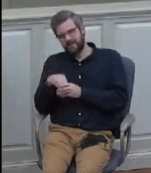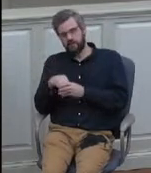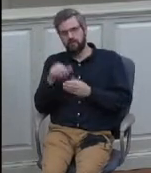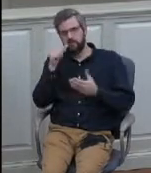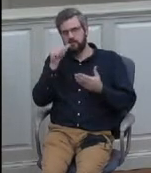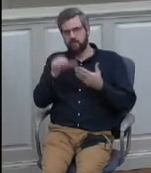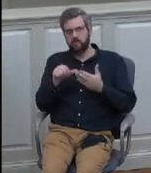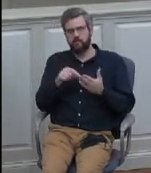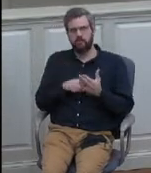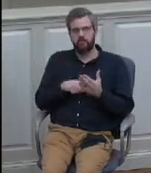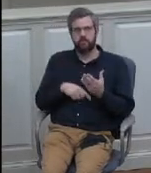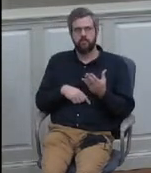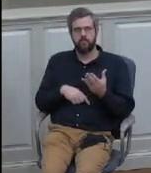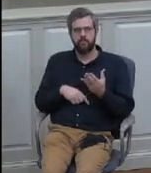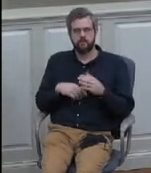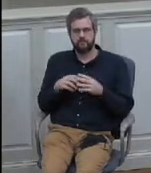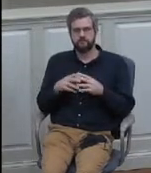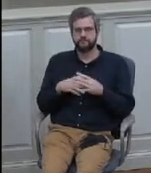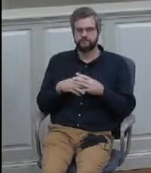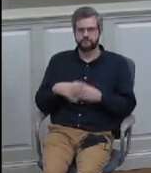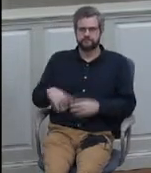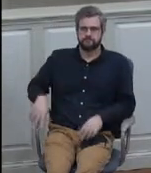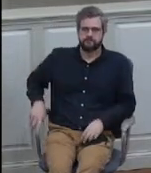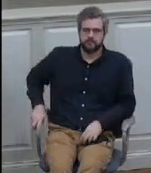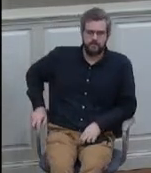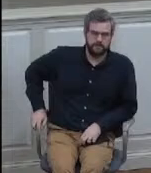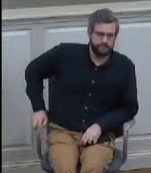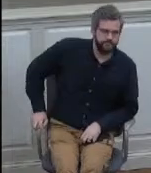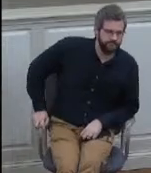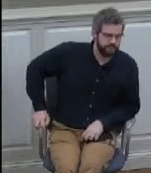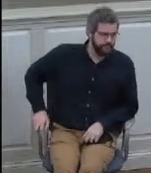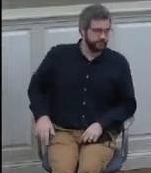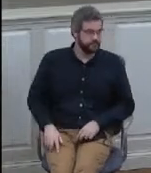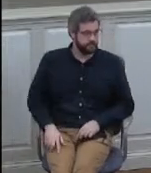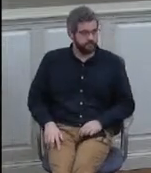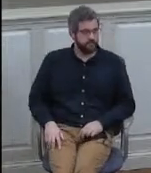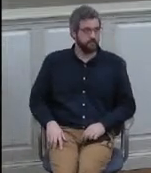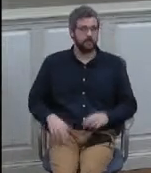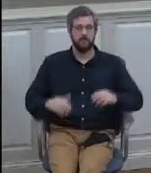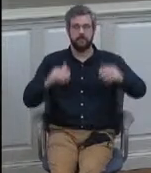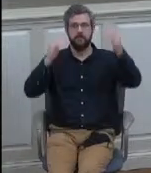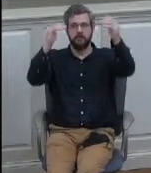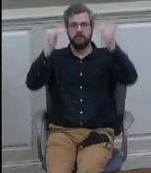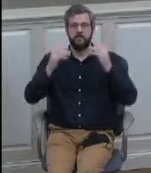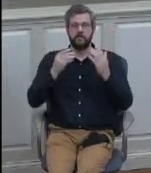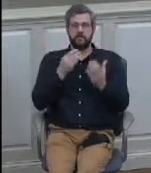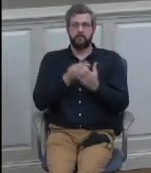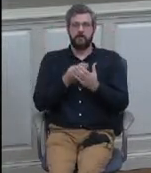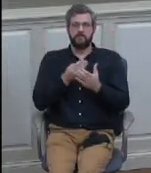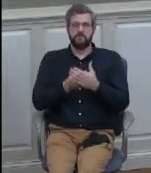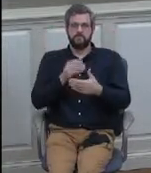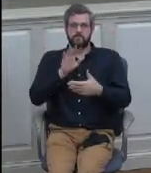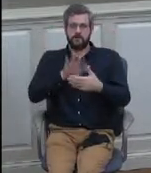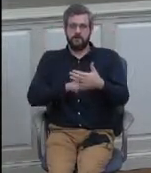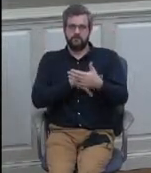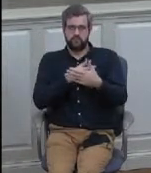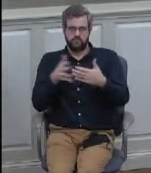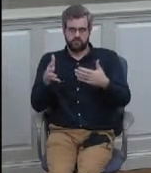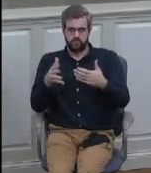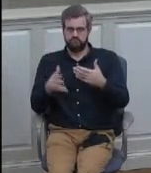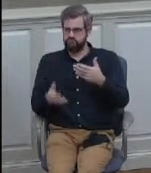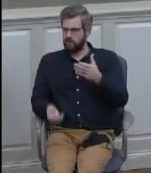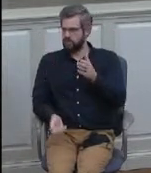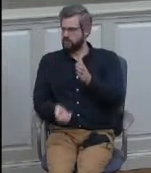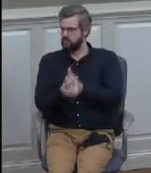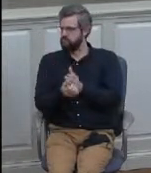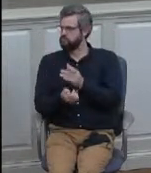that okay. that was sent I don't out. I remember seeing that. The next item is the budget calendar. We attached that